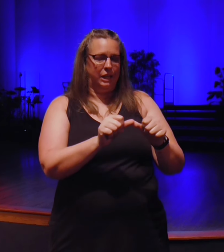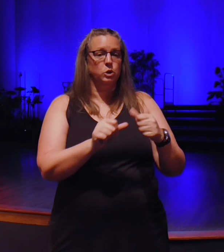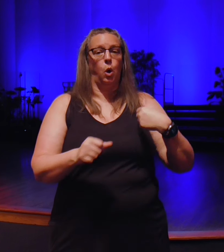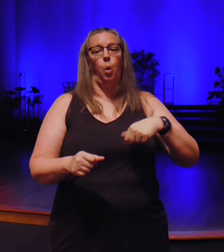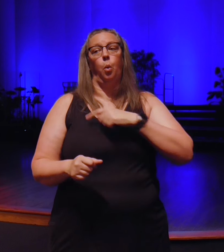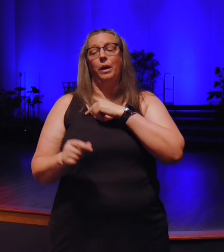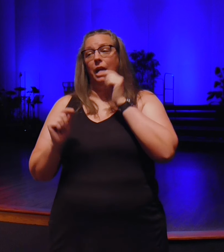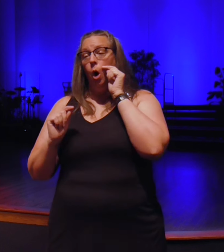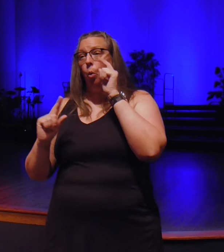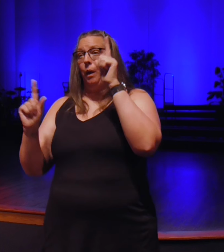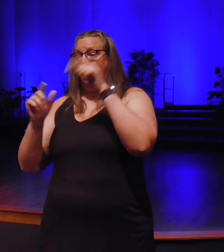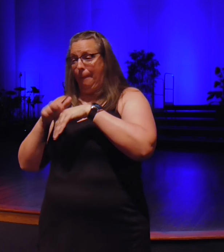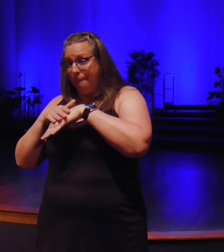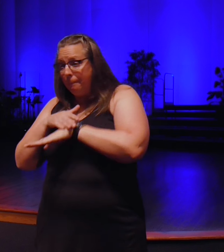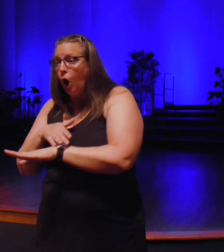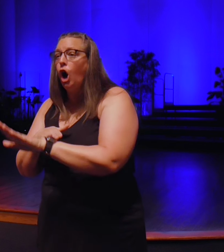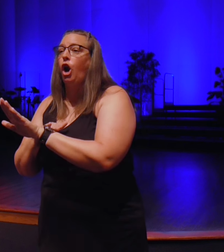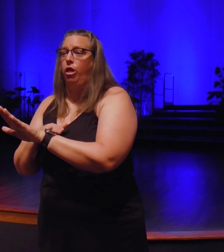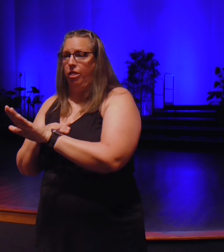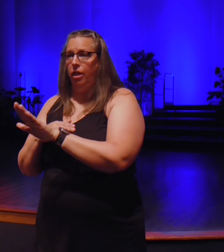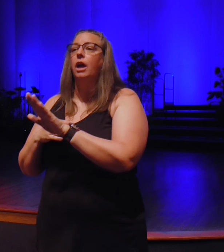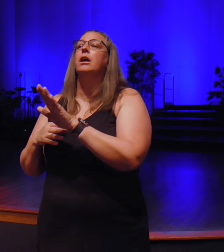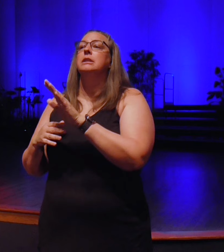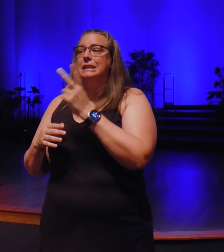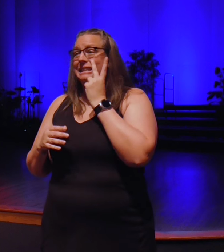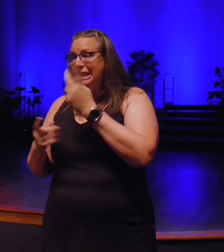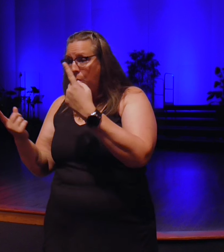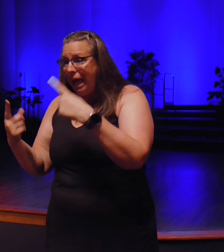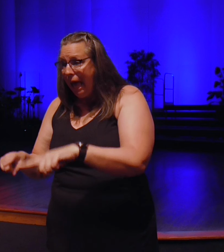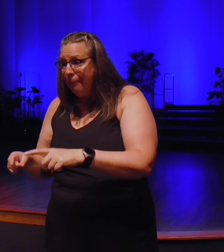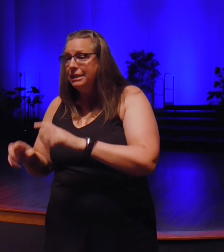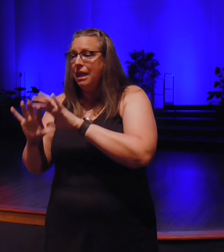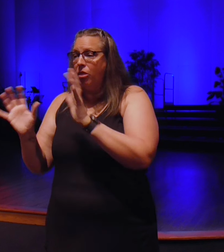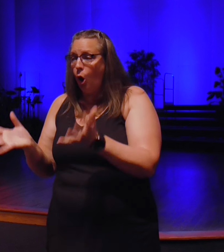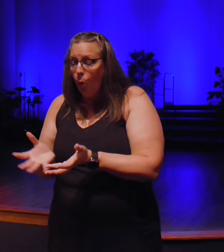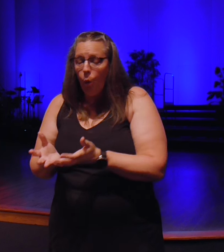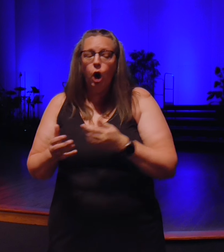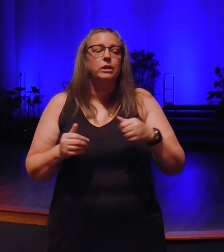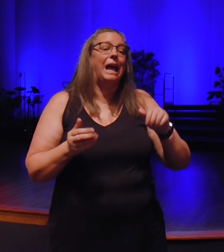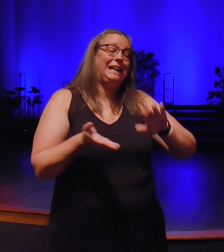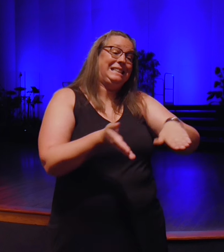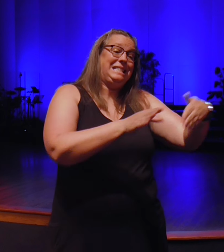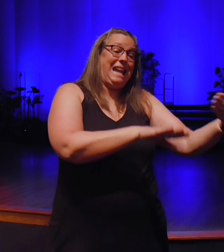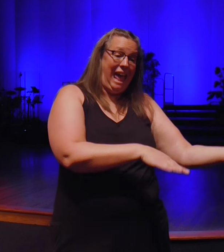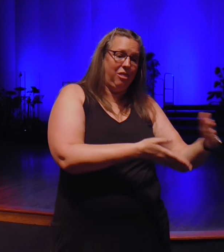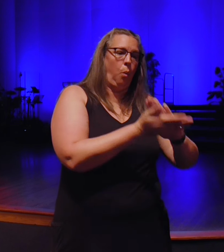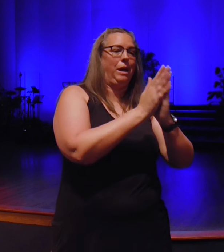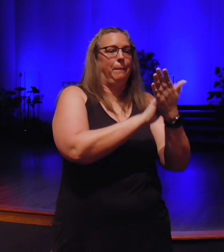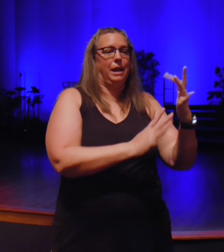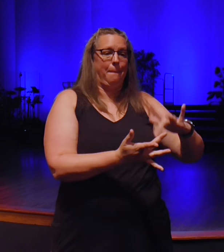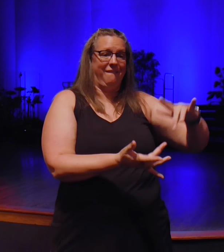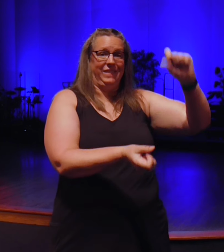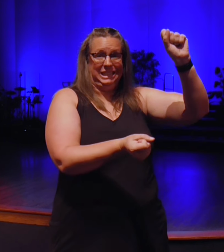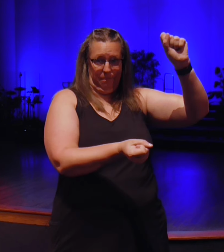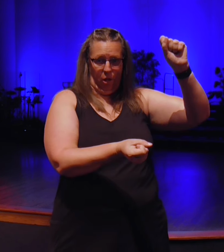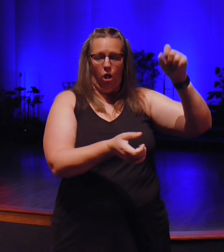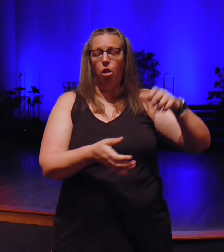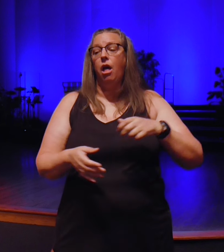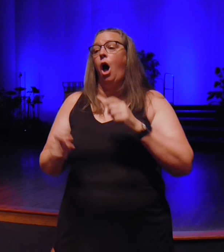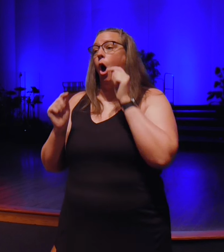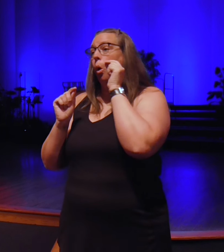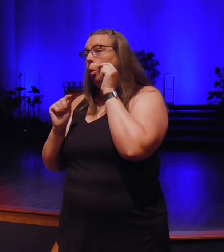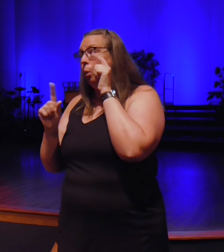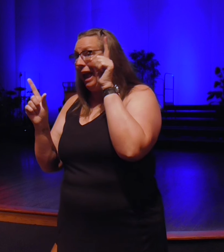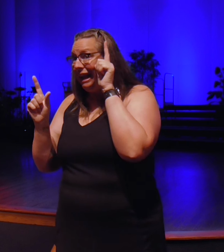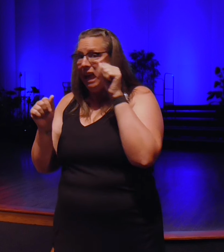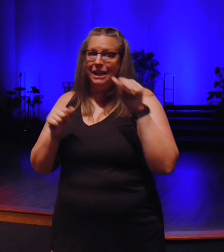become visible in the world. At death we will surrender again to the dark to become invisible. Awakening and surrender, they frame each day